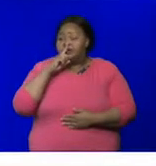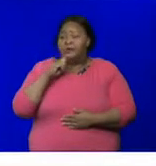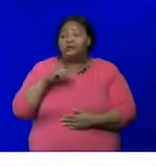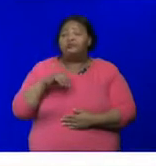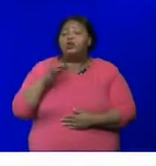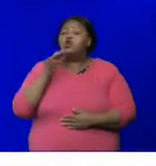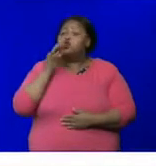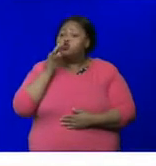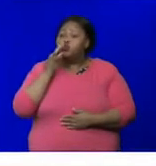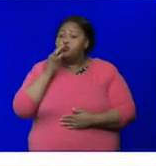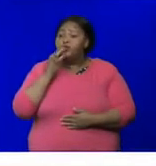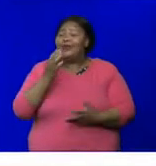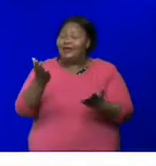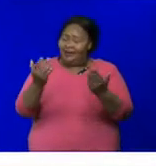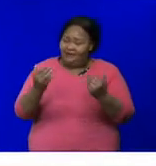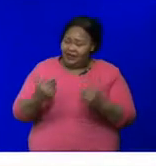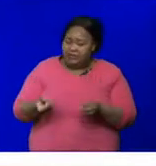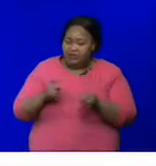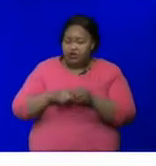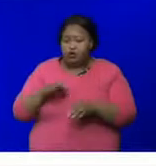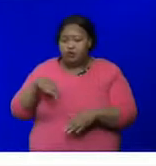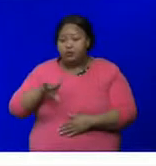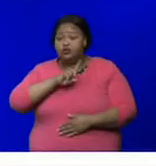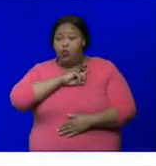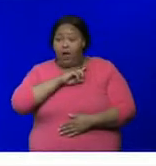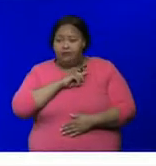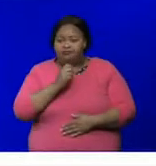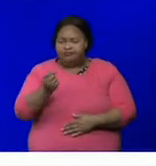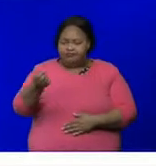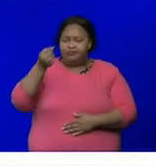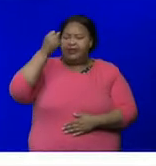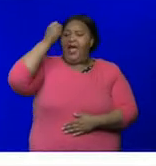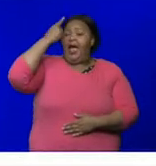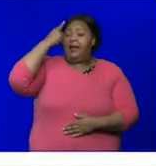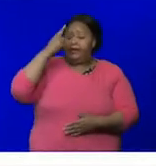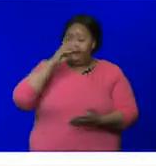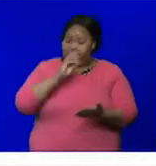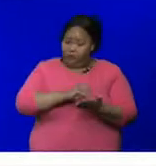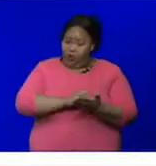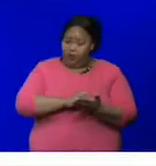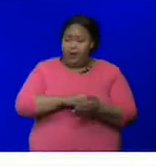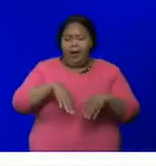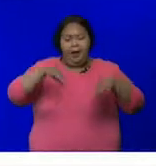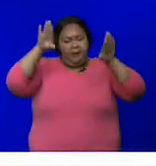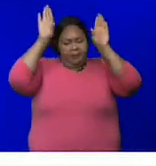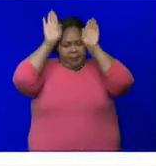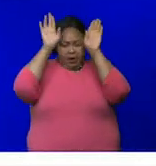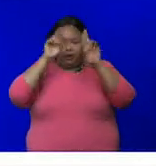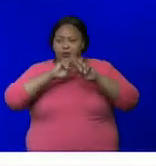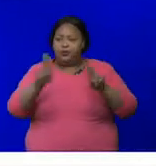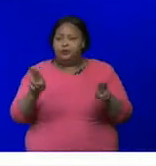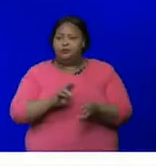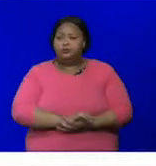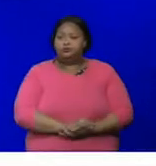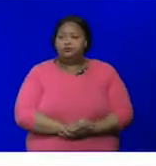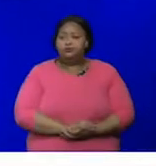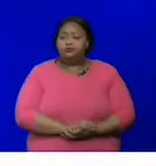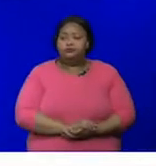brain. And most of the time, we do actually have investment all over the country. And from